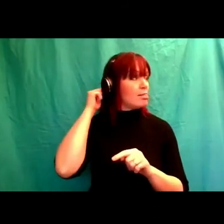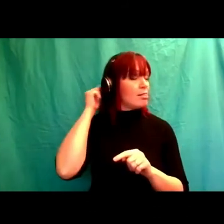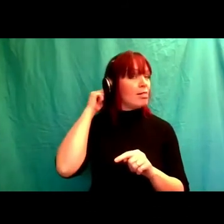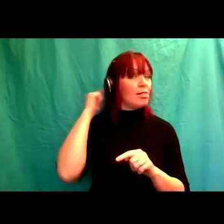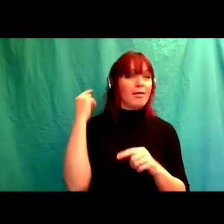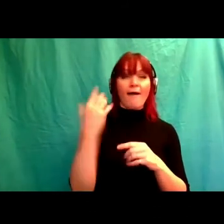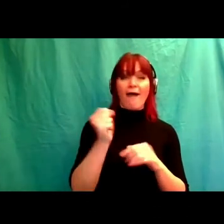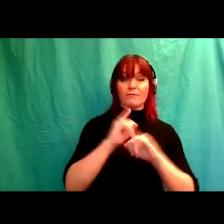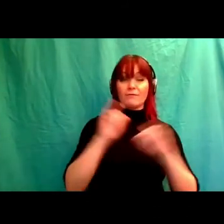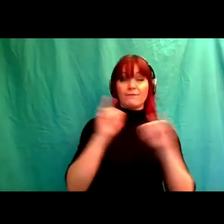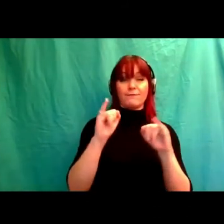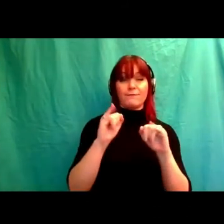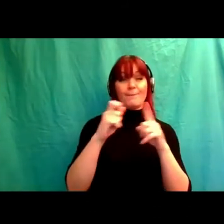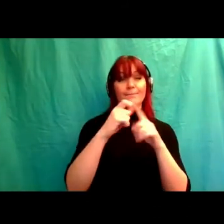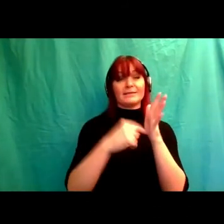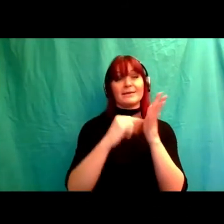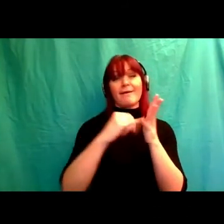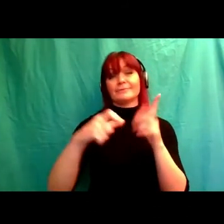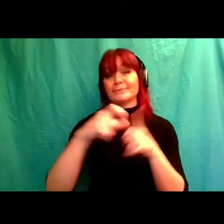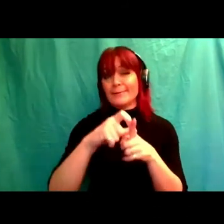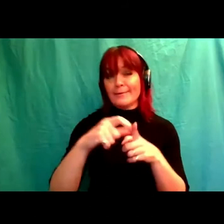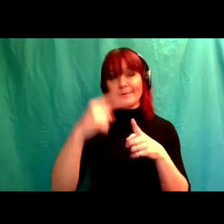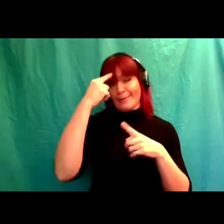we increase support and resources now.